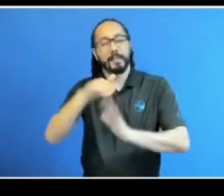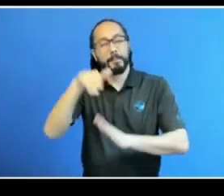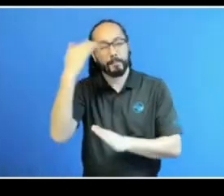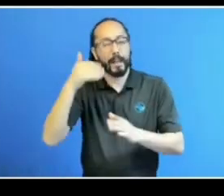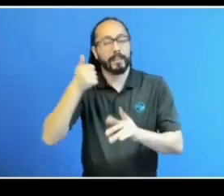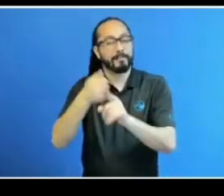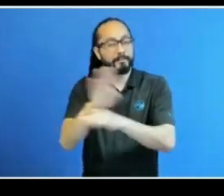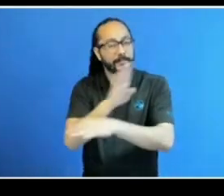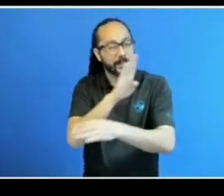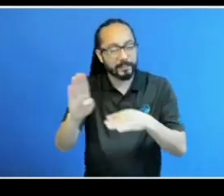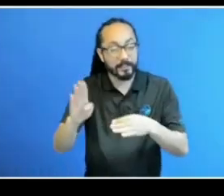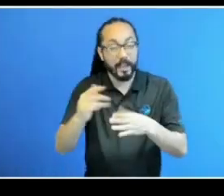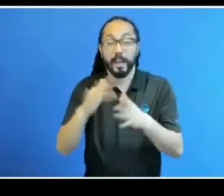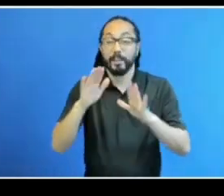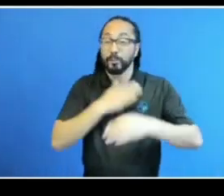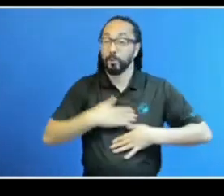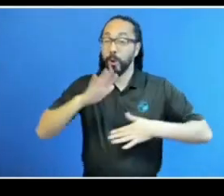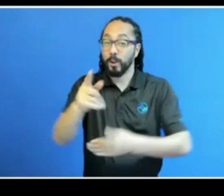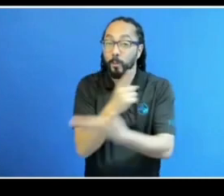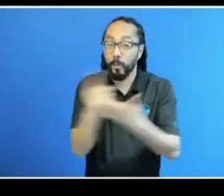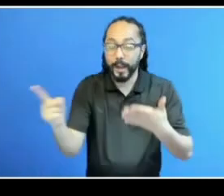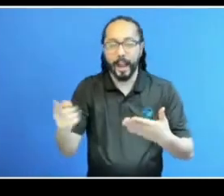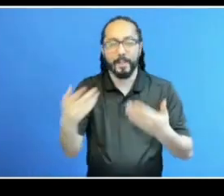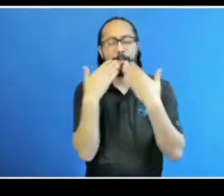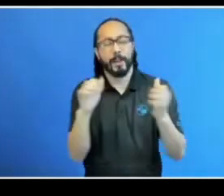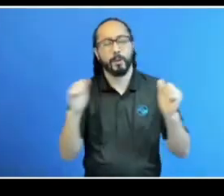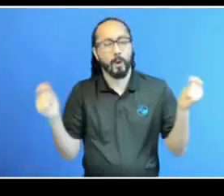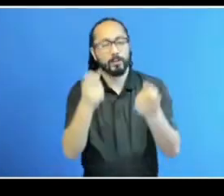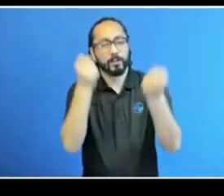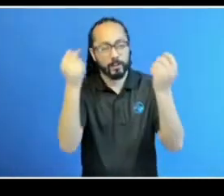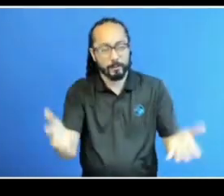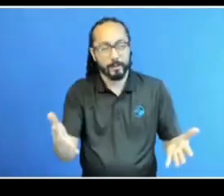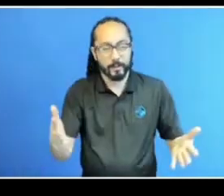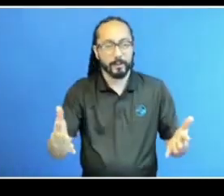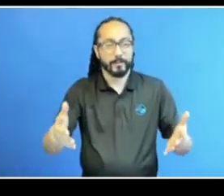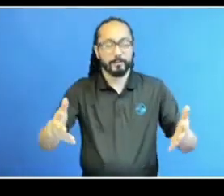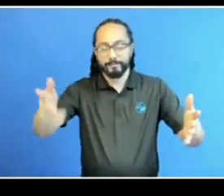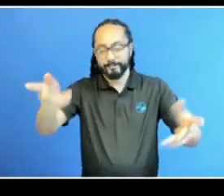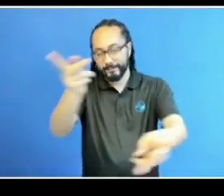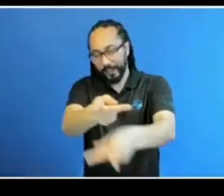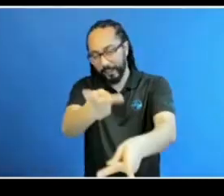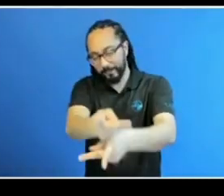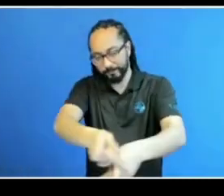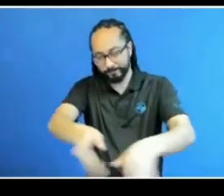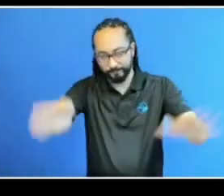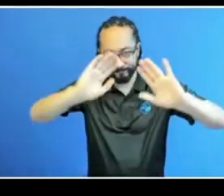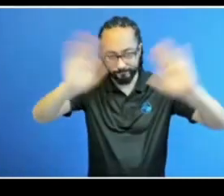of your week. And thank you all so much. And take care.